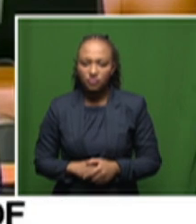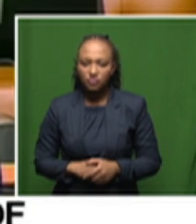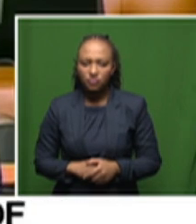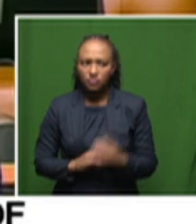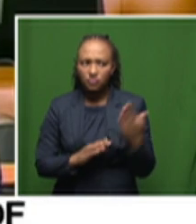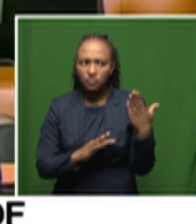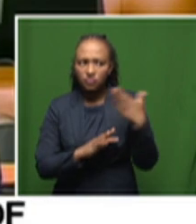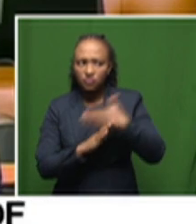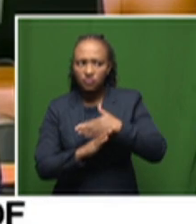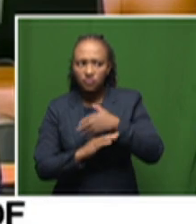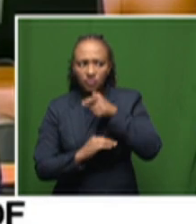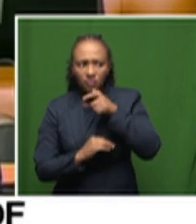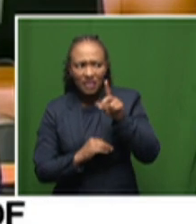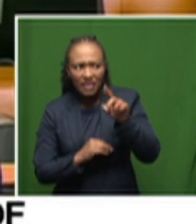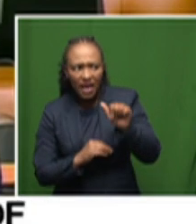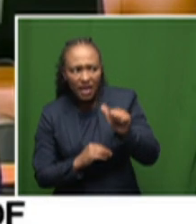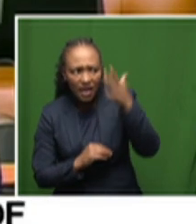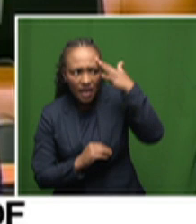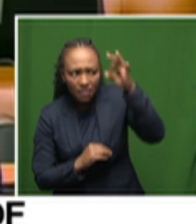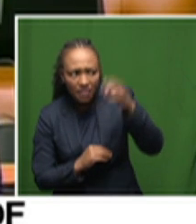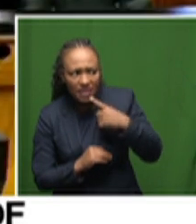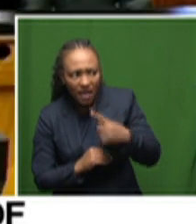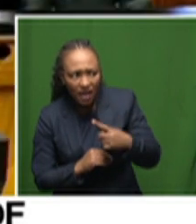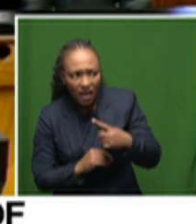I thought that was a DA government there.